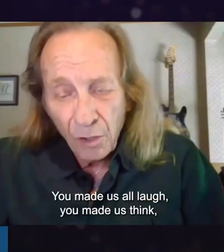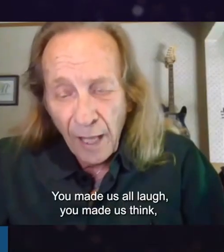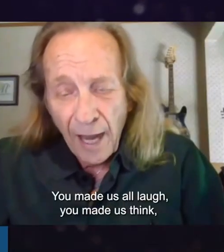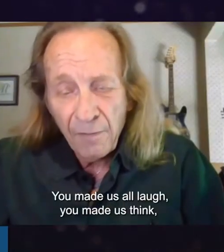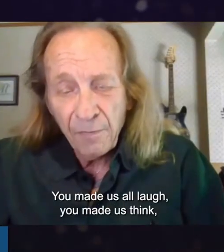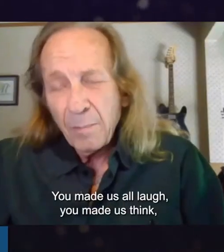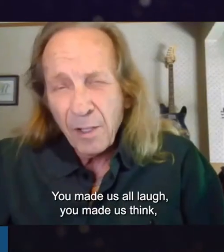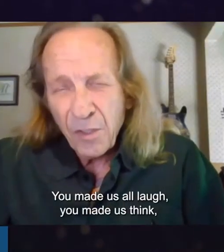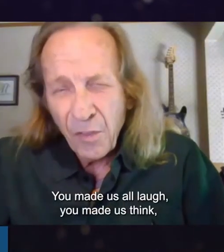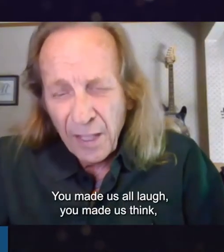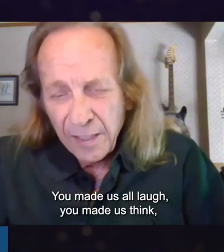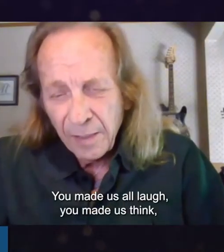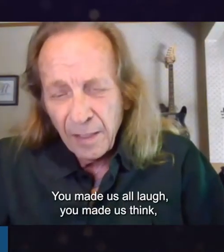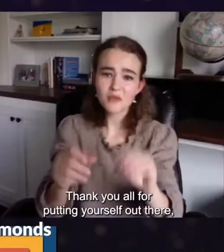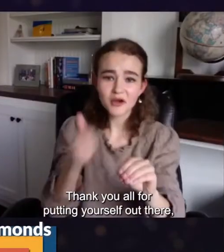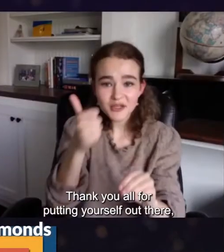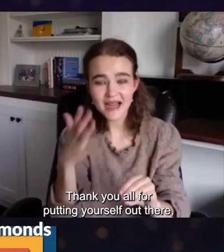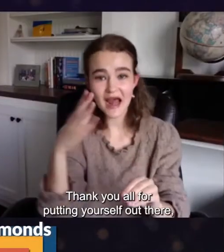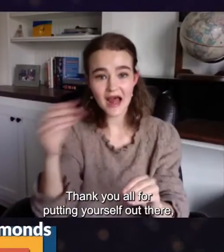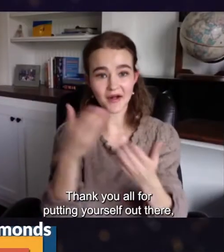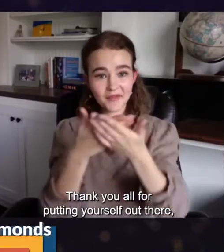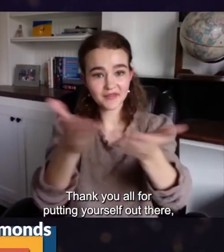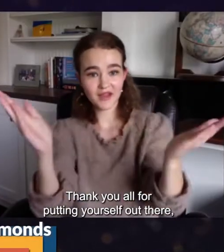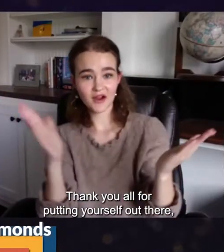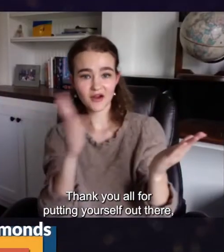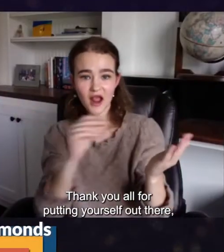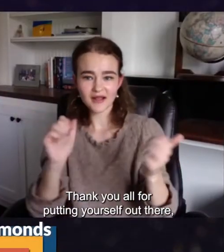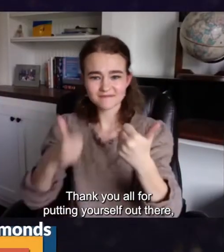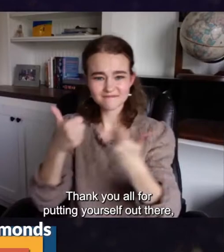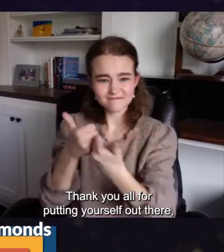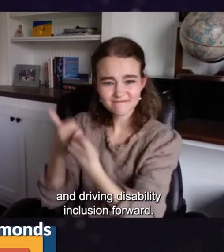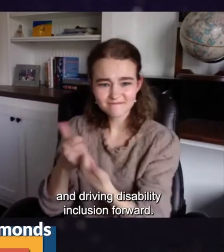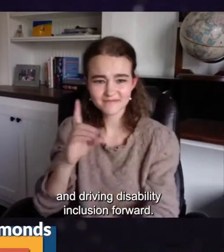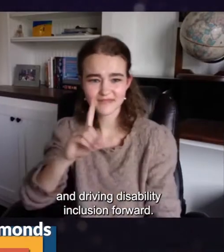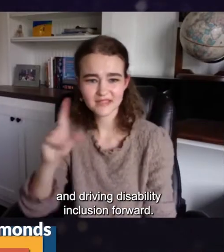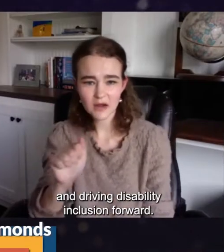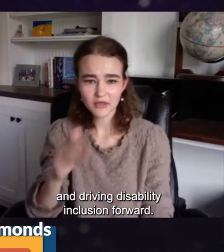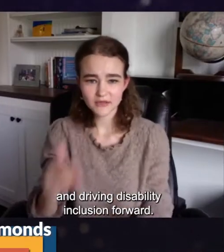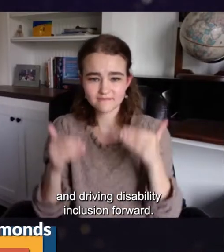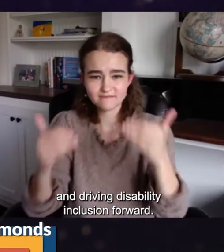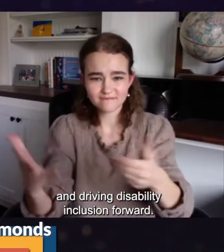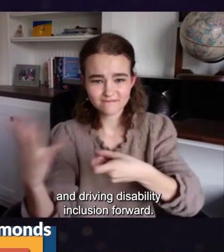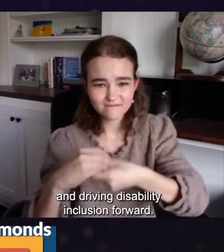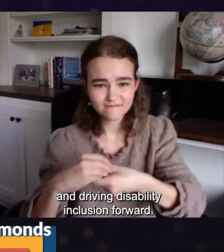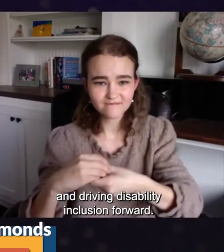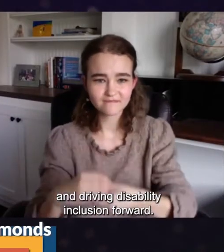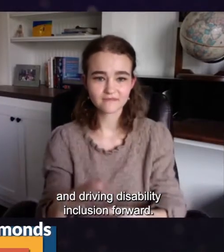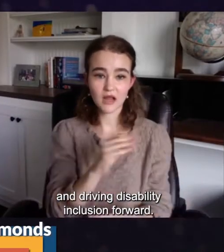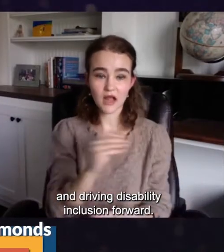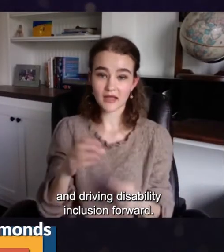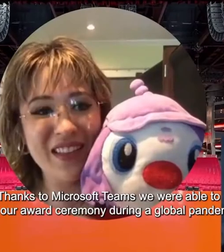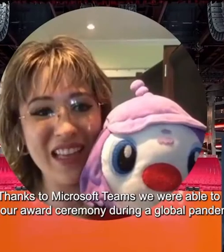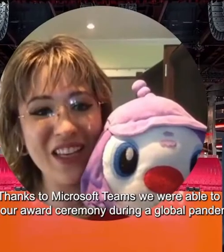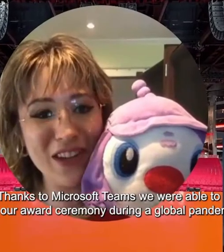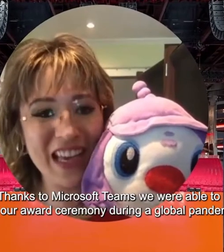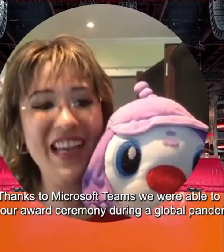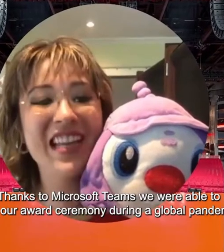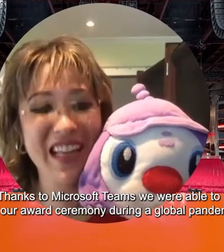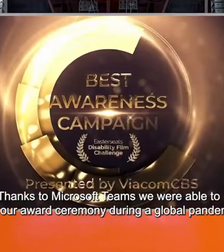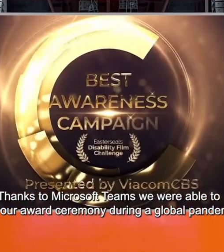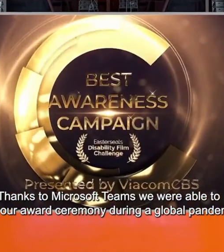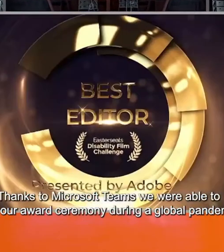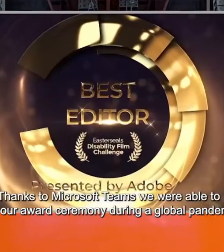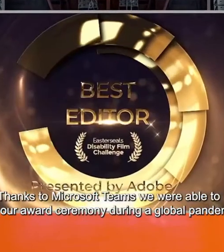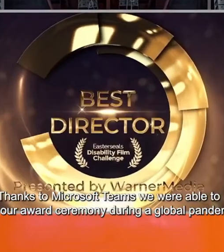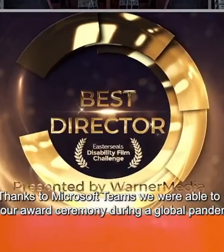made us all laugh. You made us think. Thank you all for putting yourself out there and driving disability inclusion forward. Thanks to Microsoft